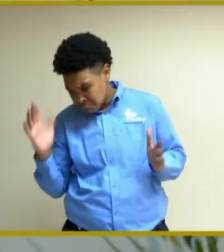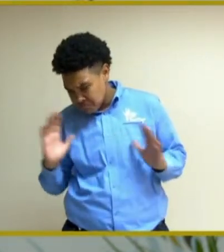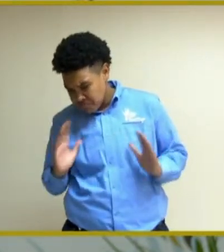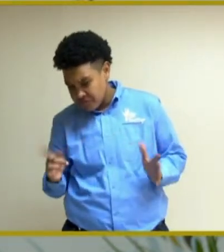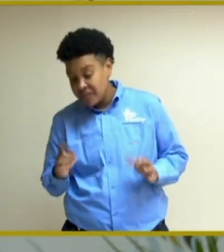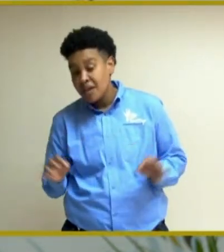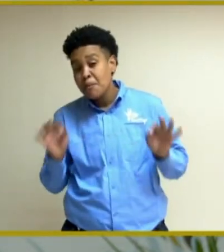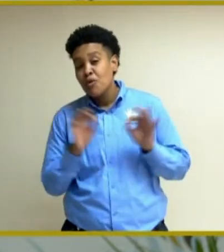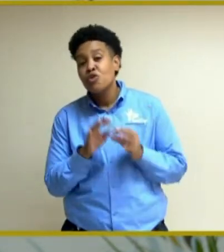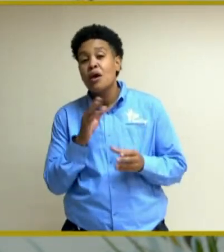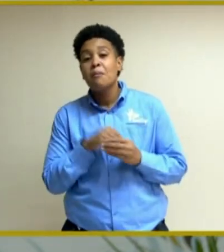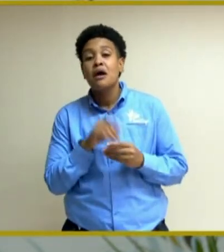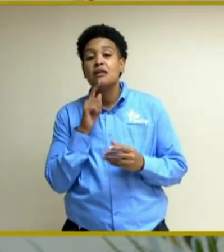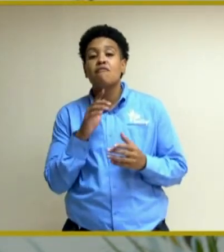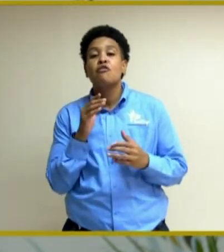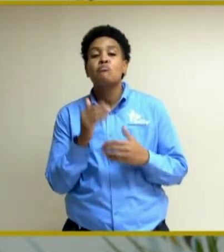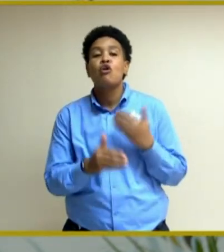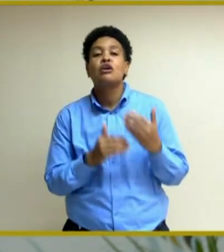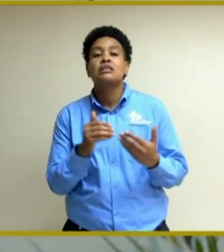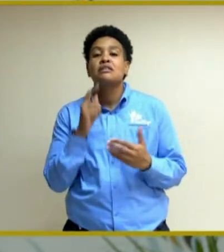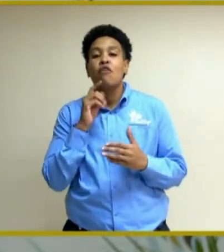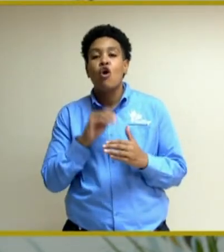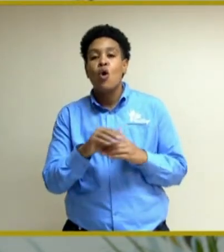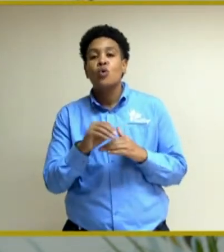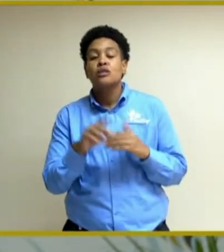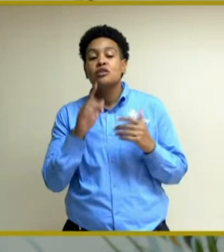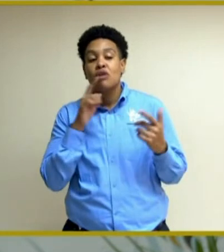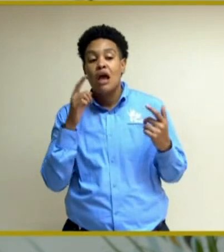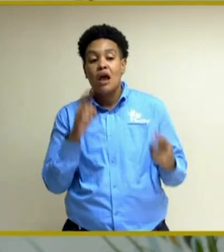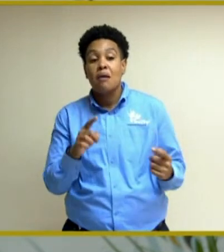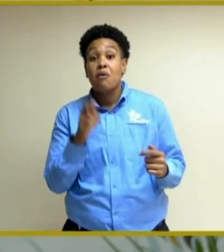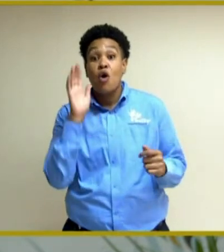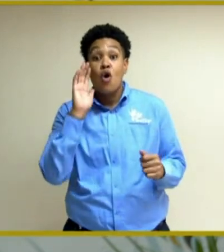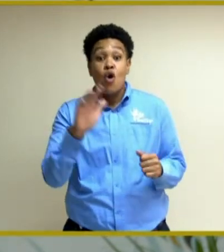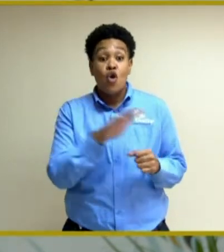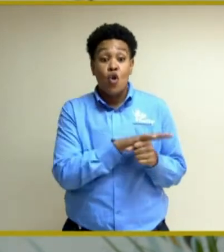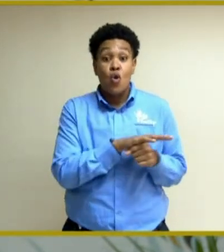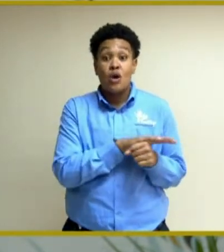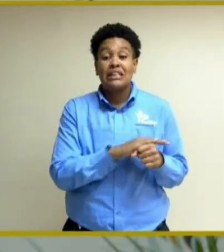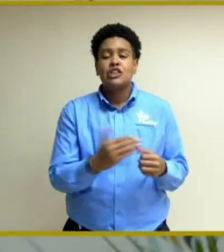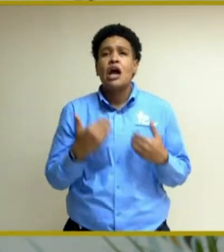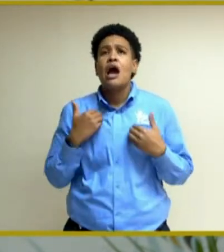the process is for counseling to take place, and every location has